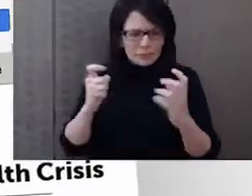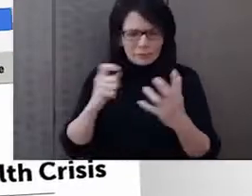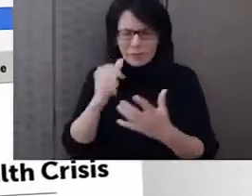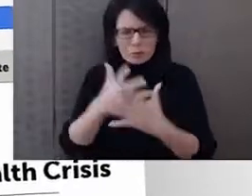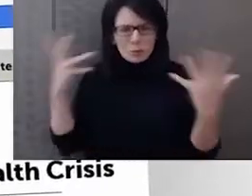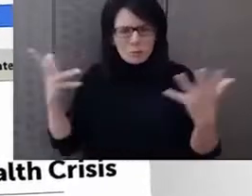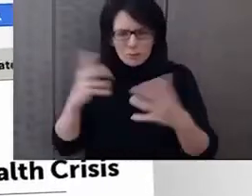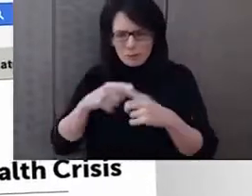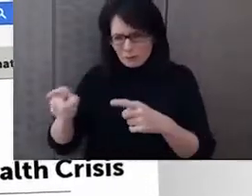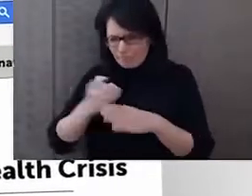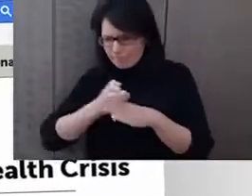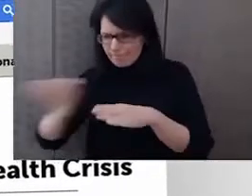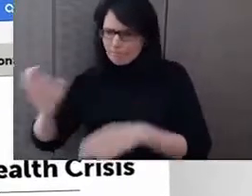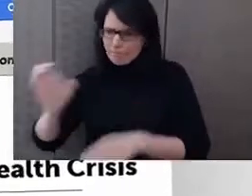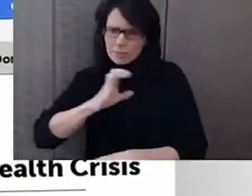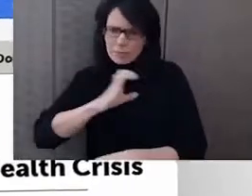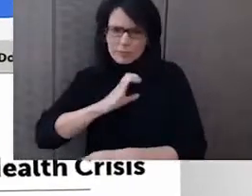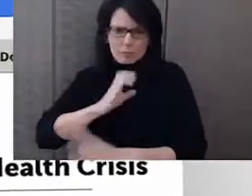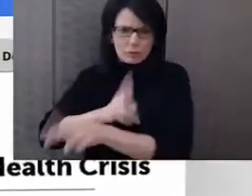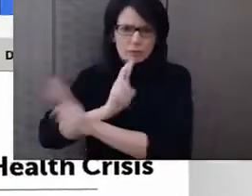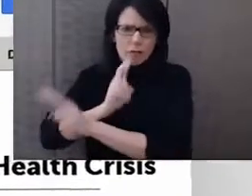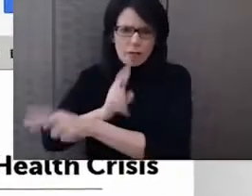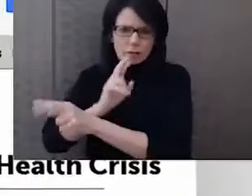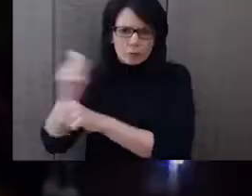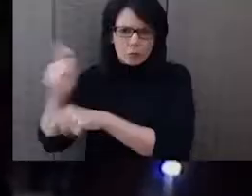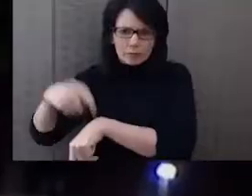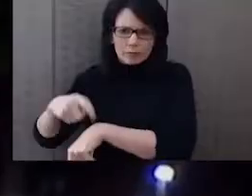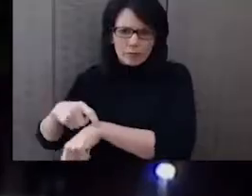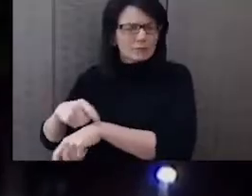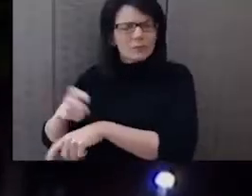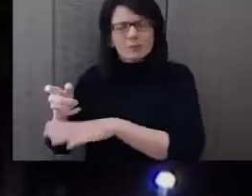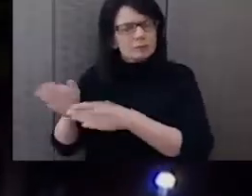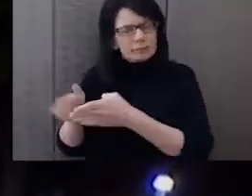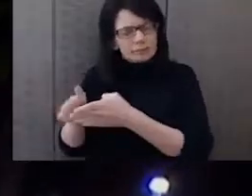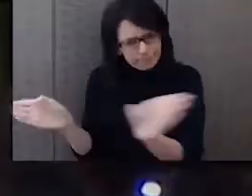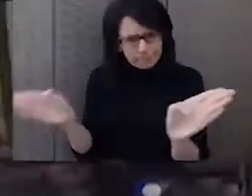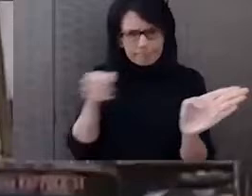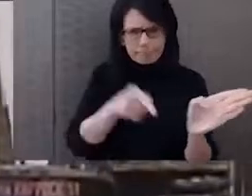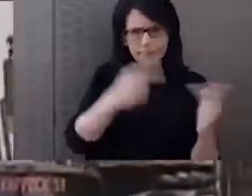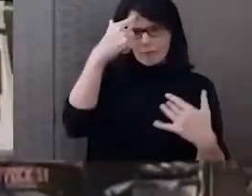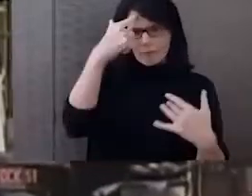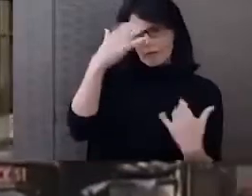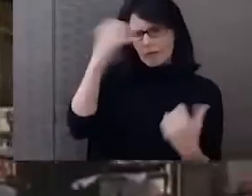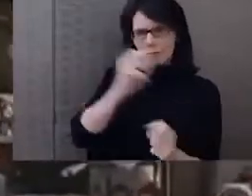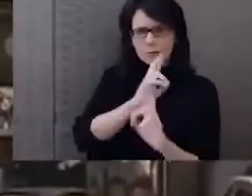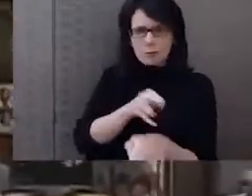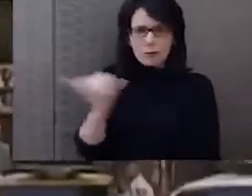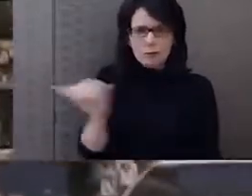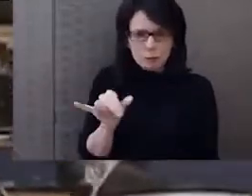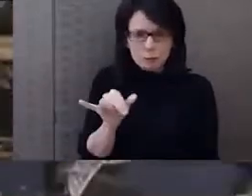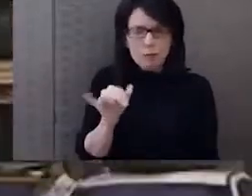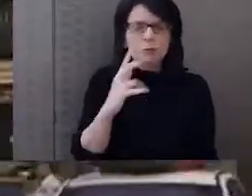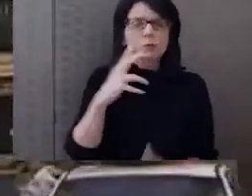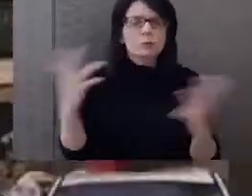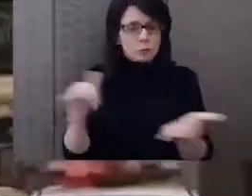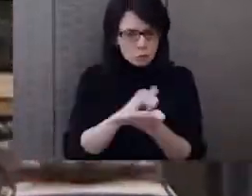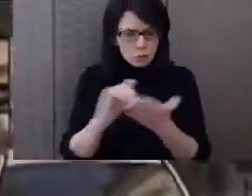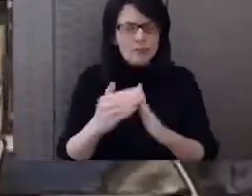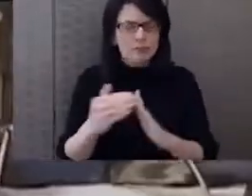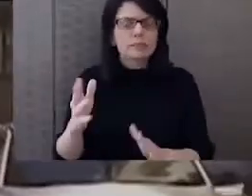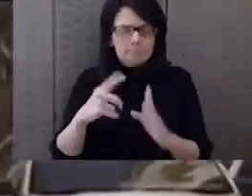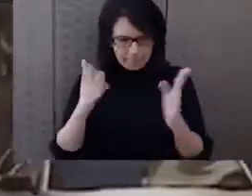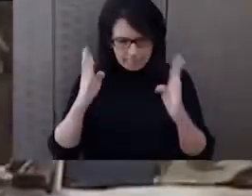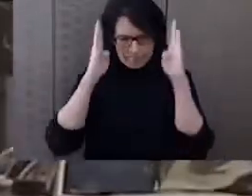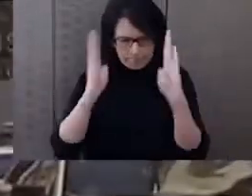aligned with our CCITNYC model. The city proposed a pilot program for alternative responses to mental health